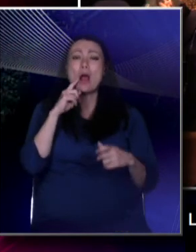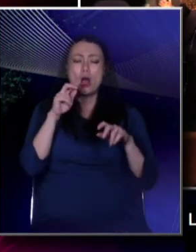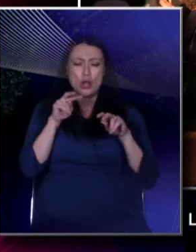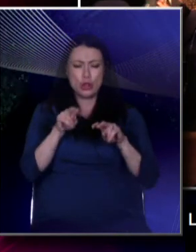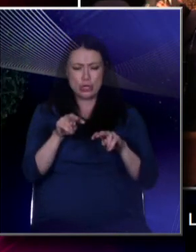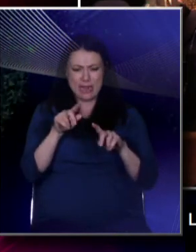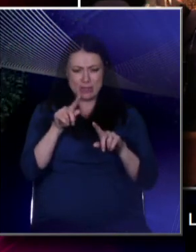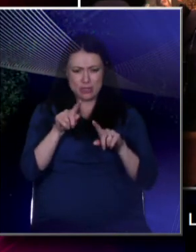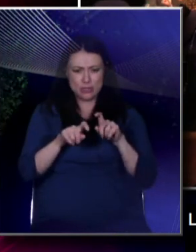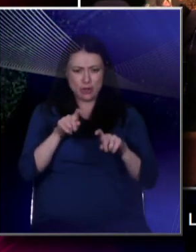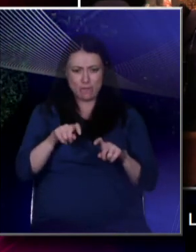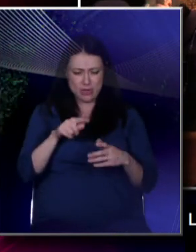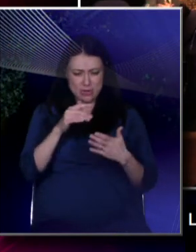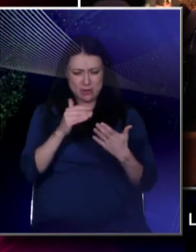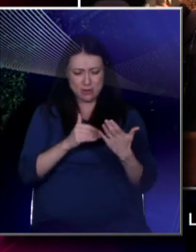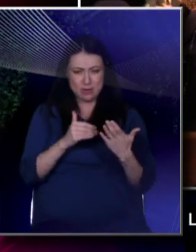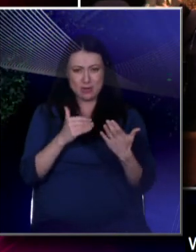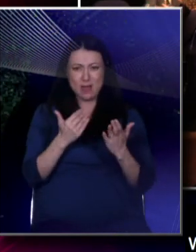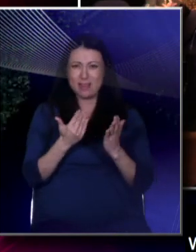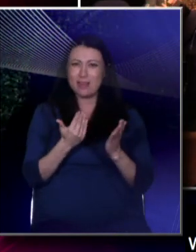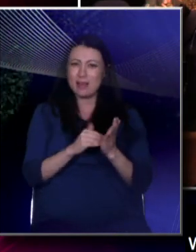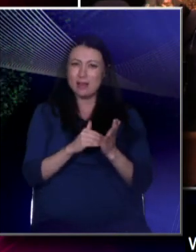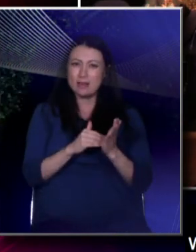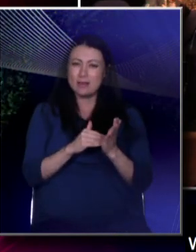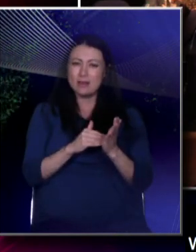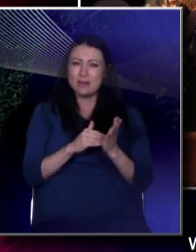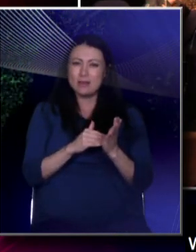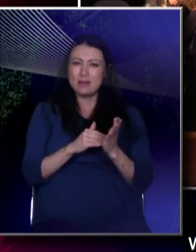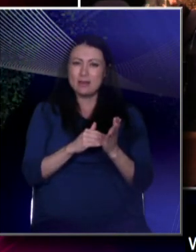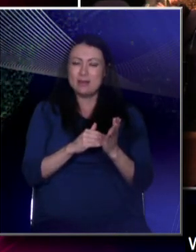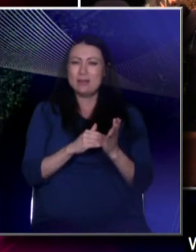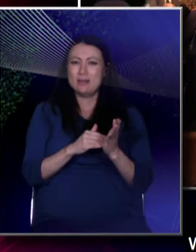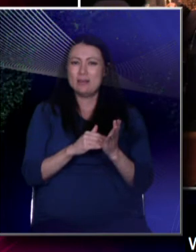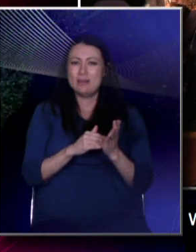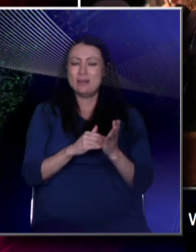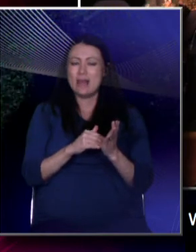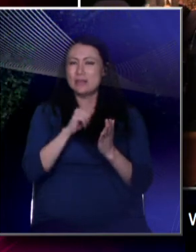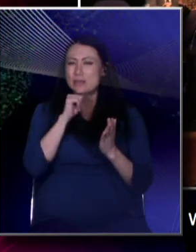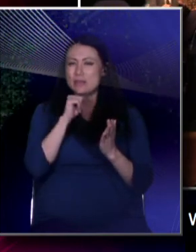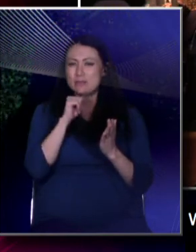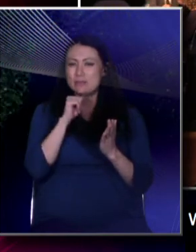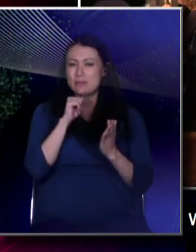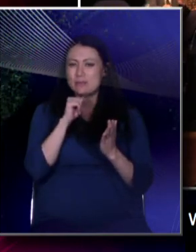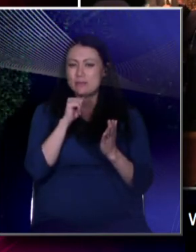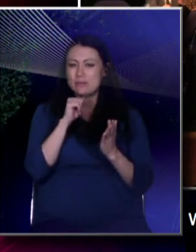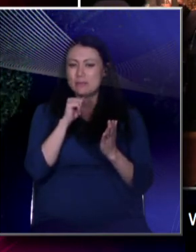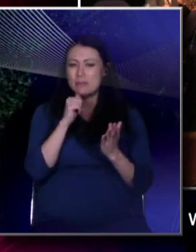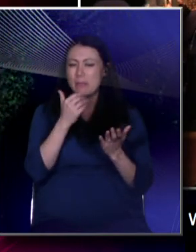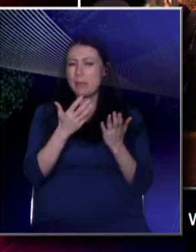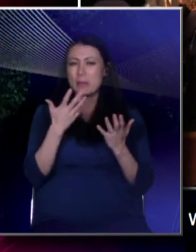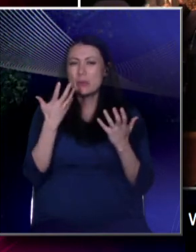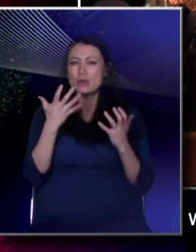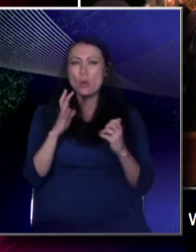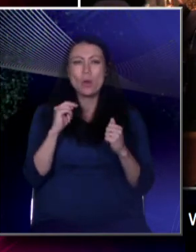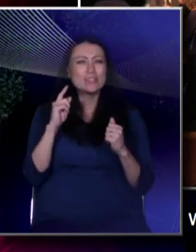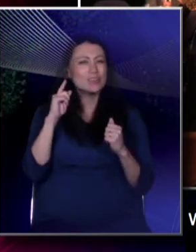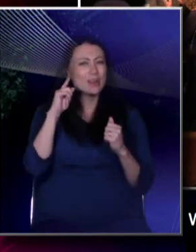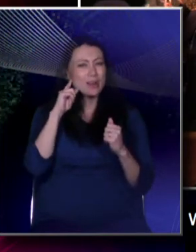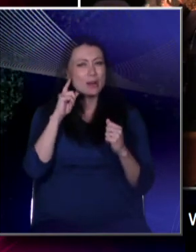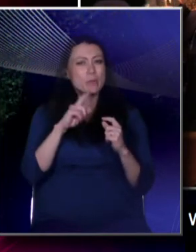again, sometimes I don't think we get at what we may not want to hear but really need to